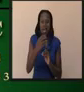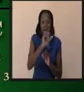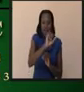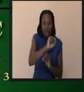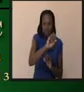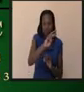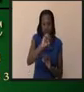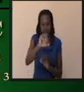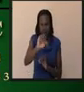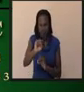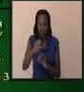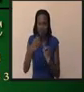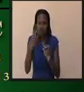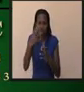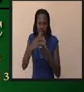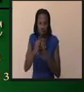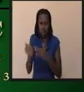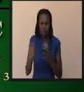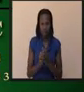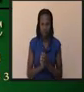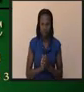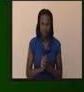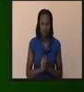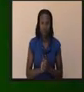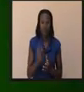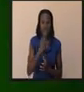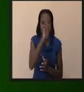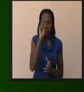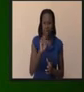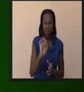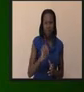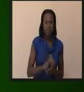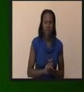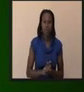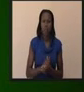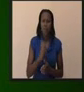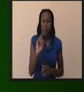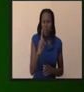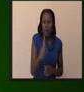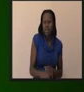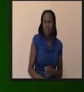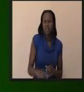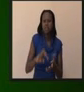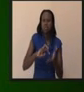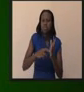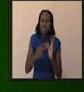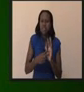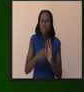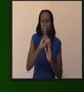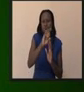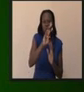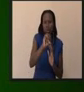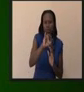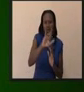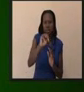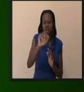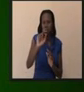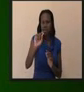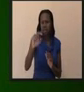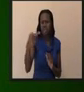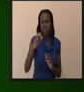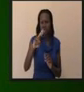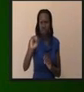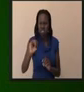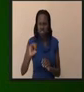One SMS costs $3. And here is your question. What is meant by a dominant gene? Is